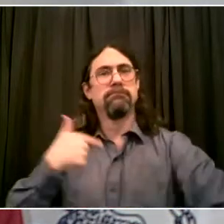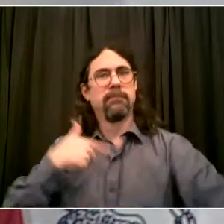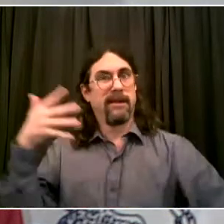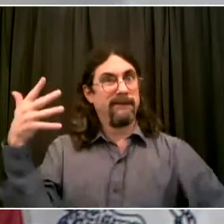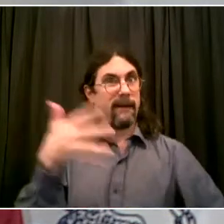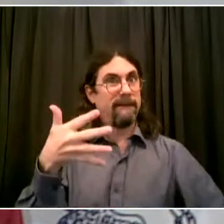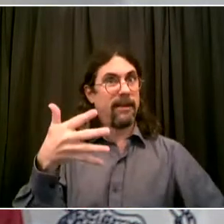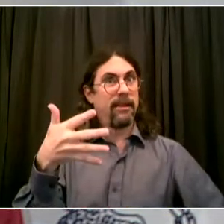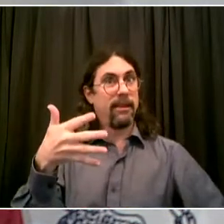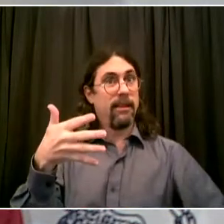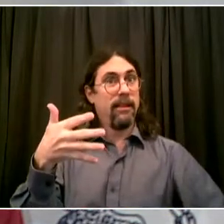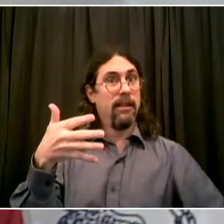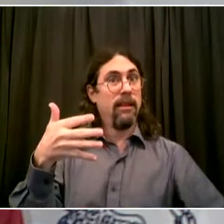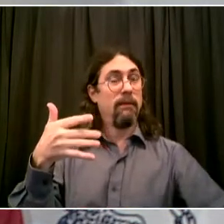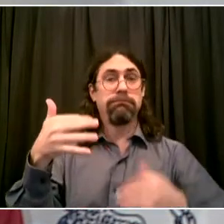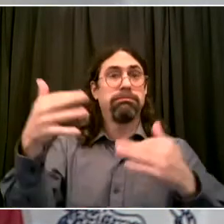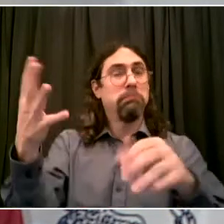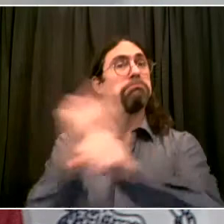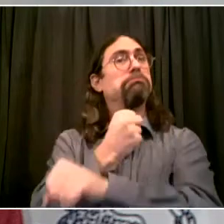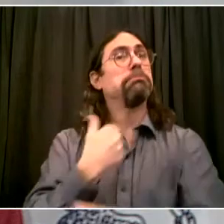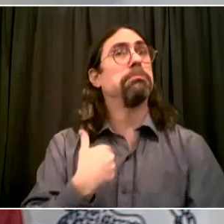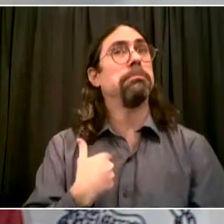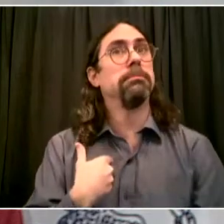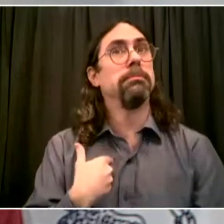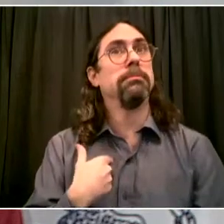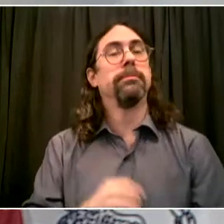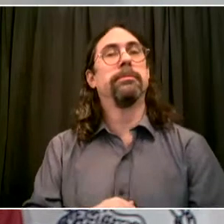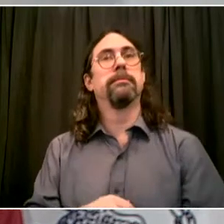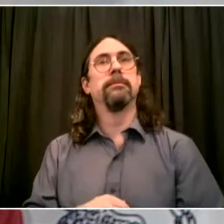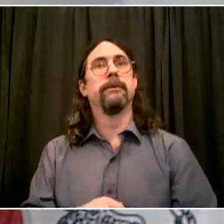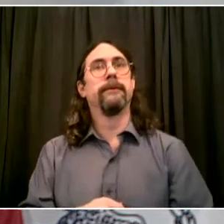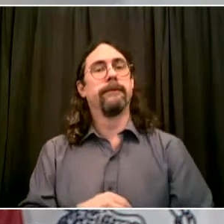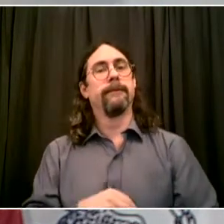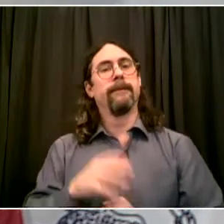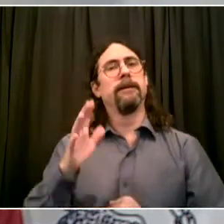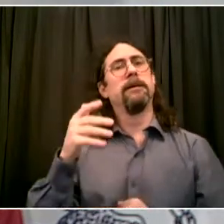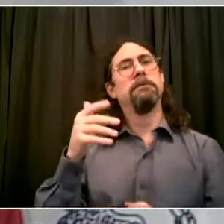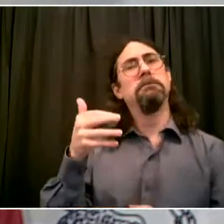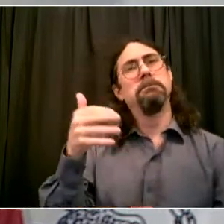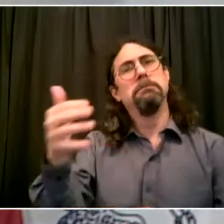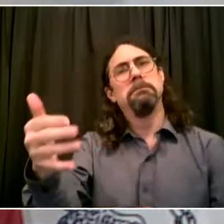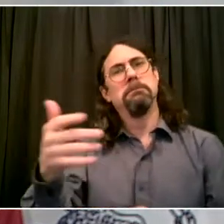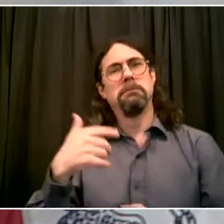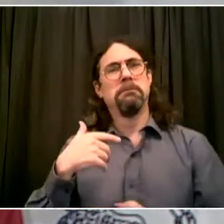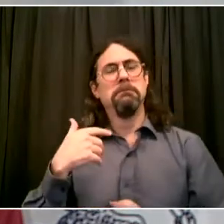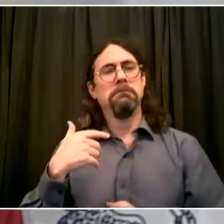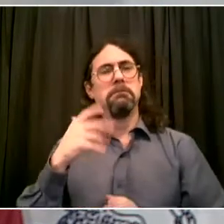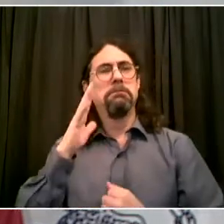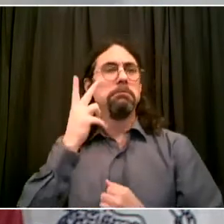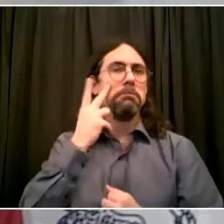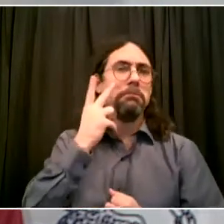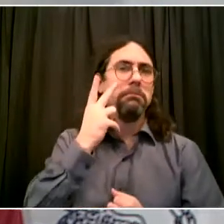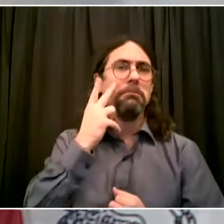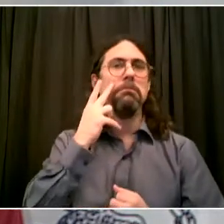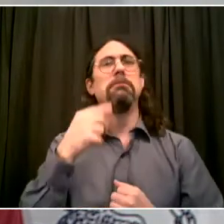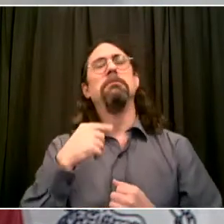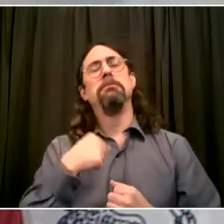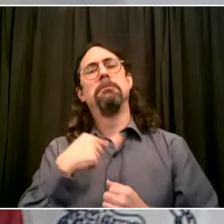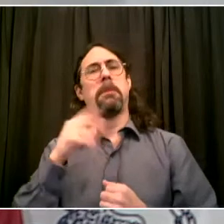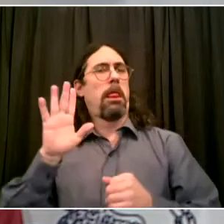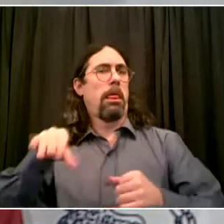involved. So, I might get involved in some, I might not, but that's something I'll decide as it gets closer. I think there's a lot more that needs to play out to